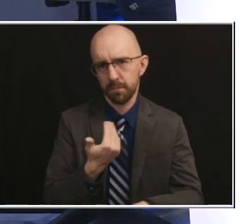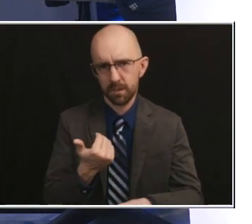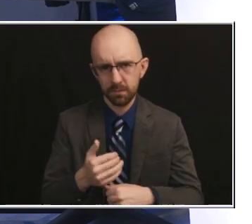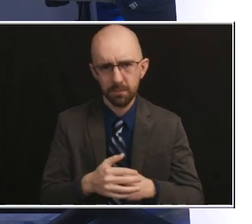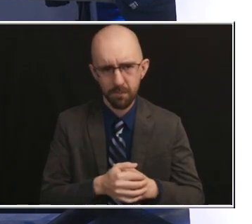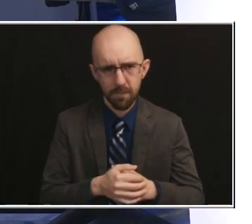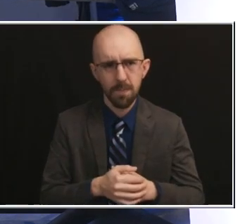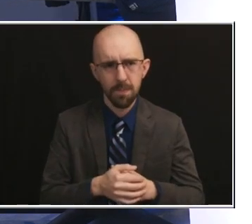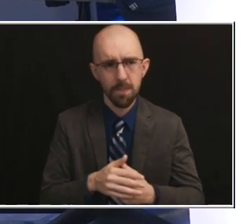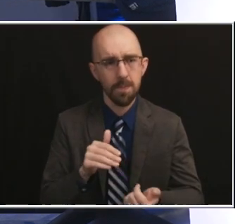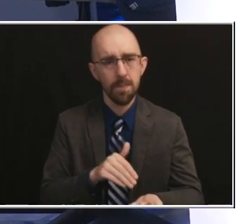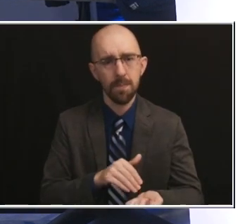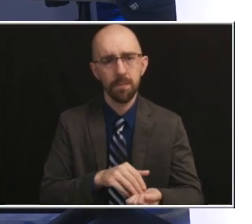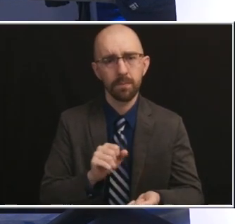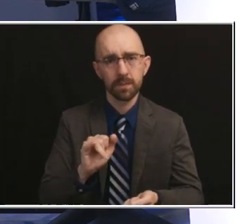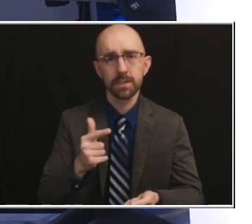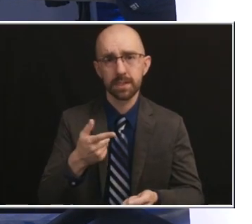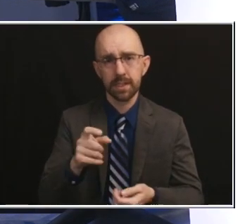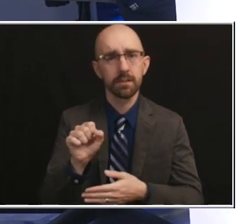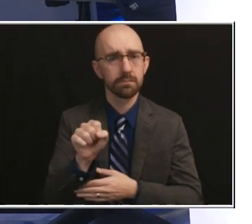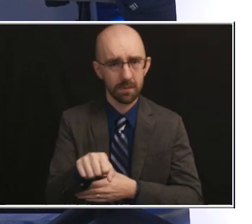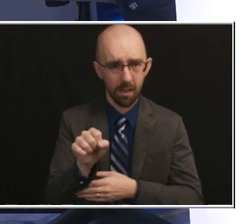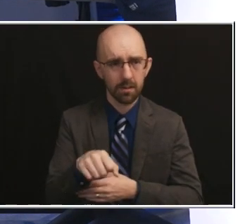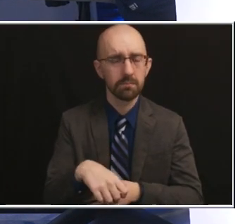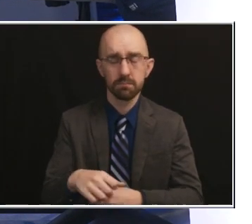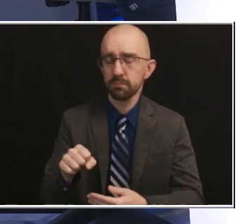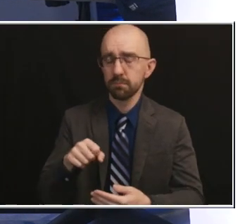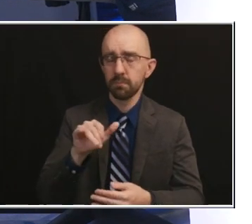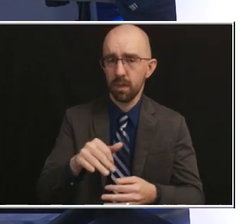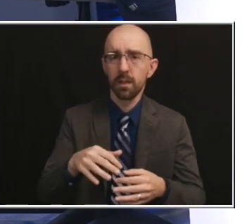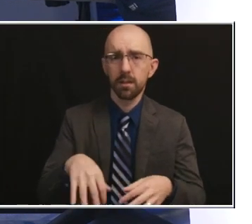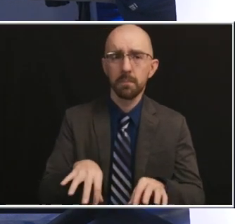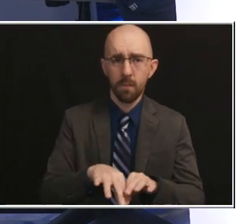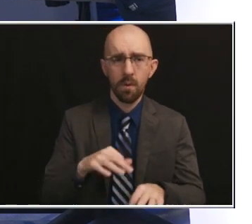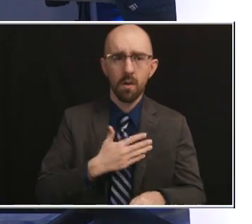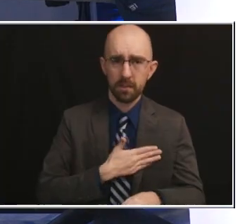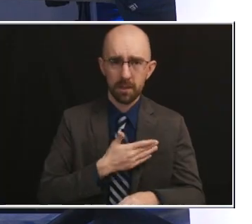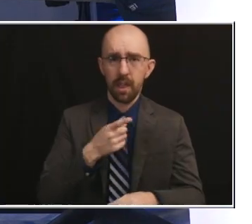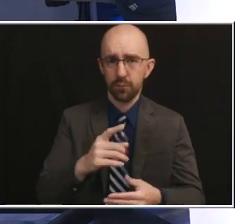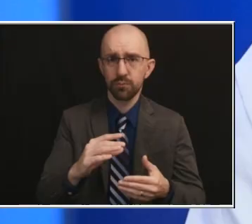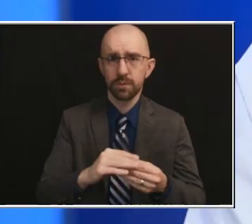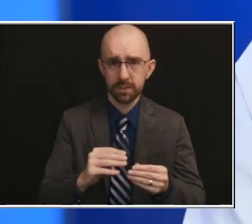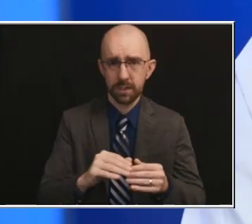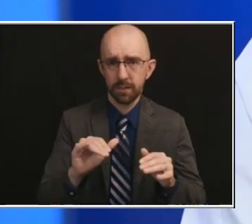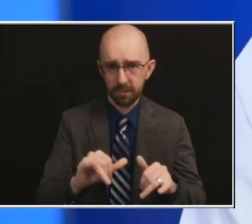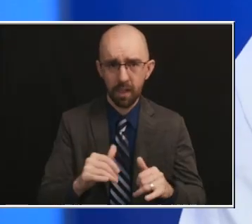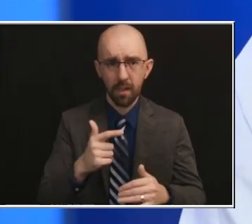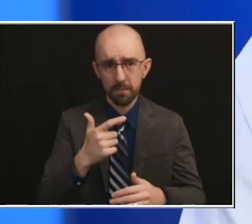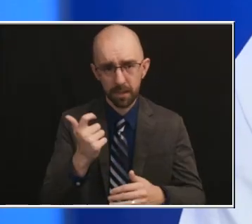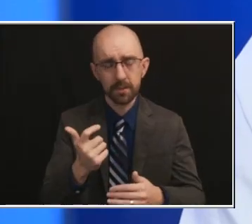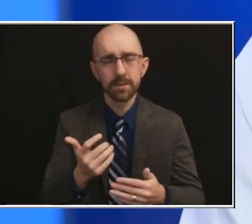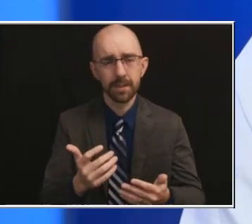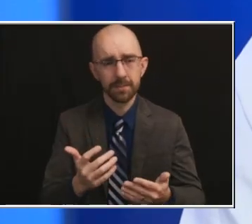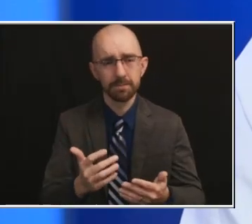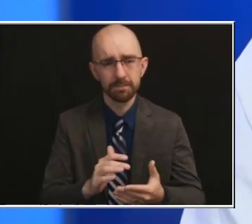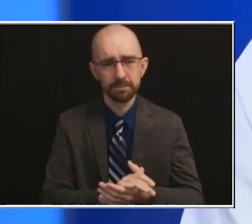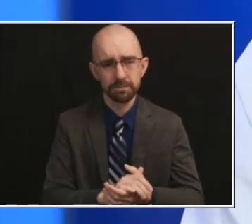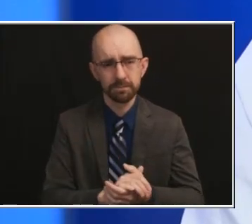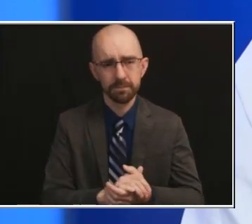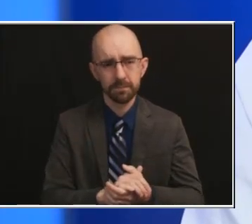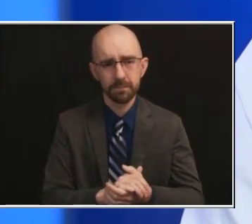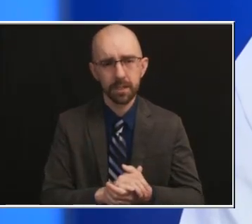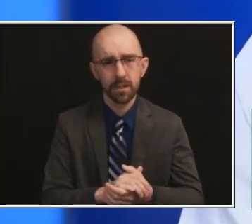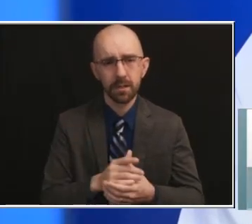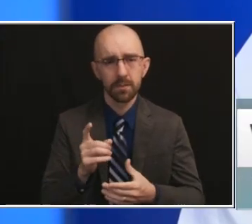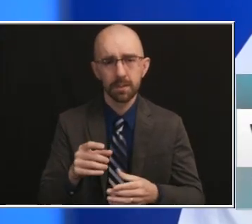Dr. Singh, you're nodding your head. Yeah, no, that's very important. I'm so glad that you said that, because the ethos in service